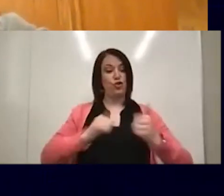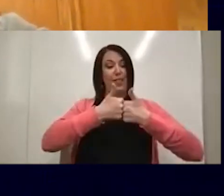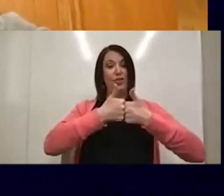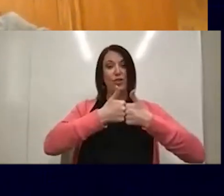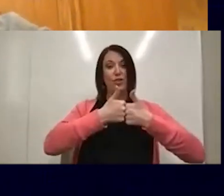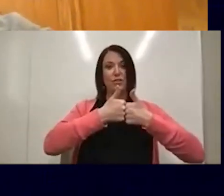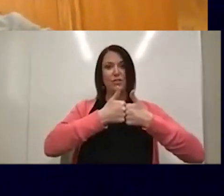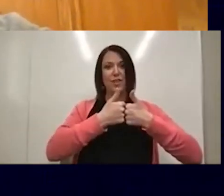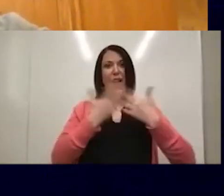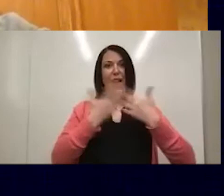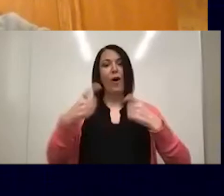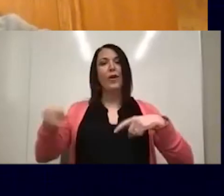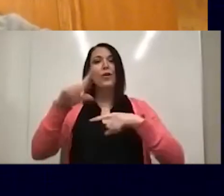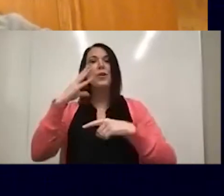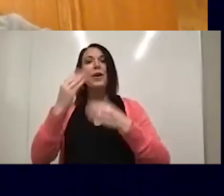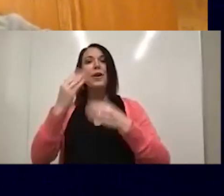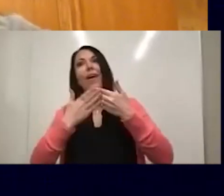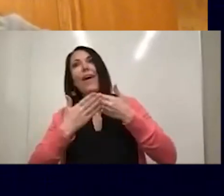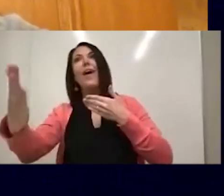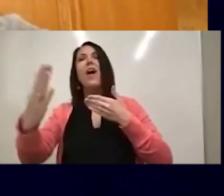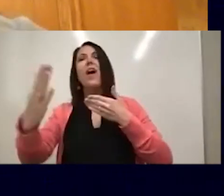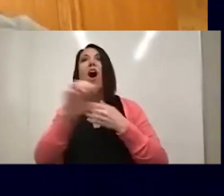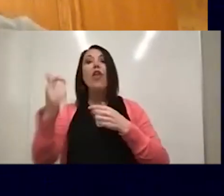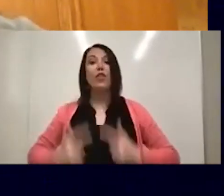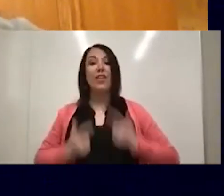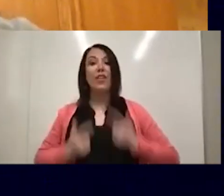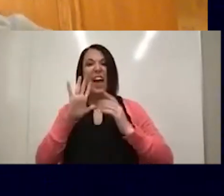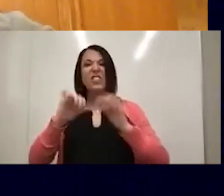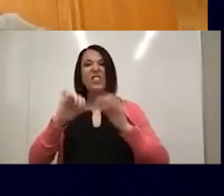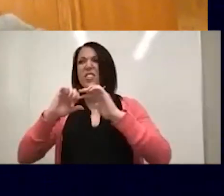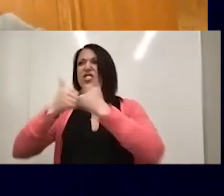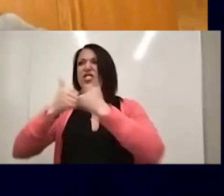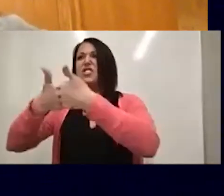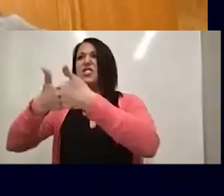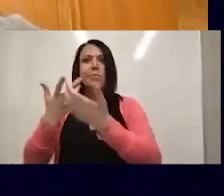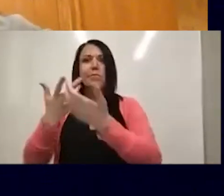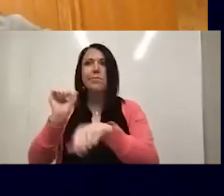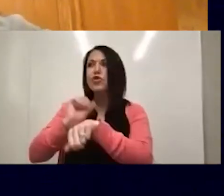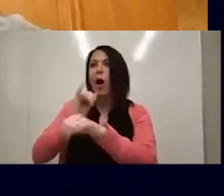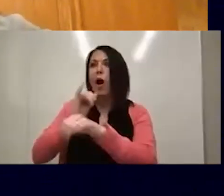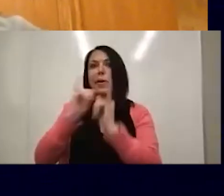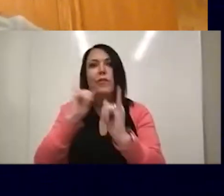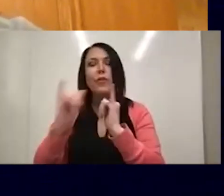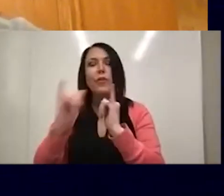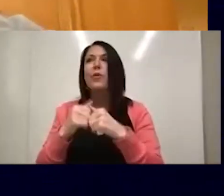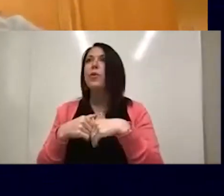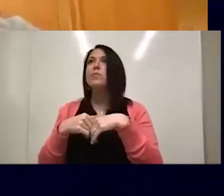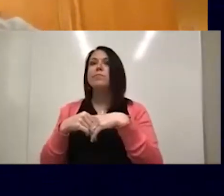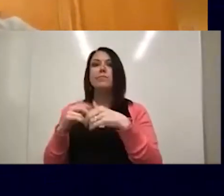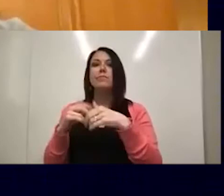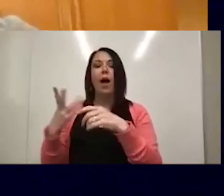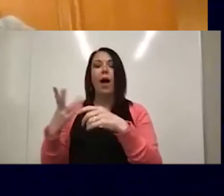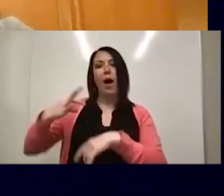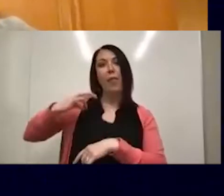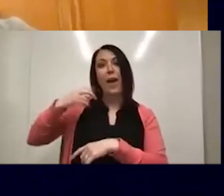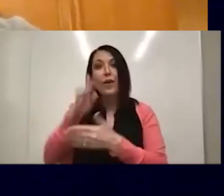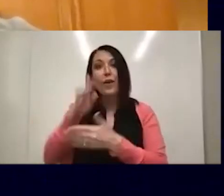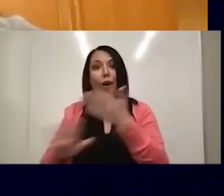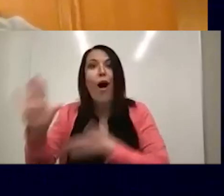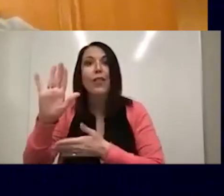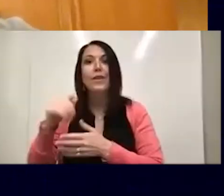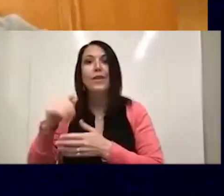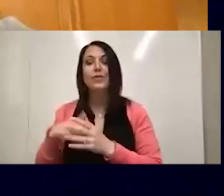the 70-48. Yeah. You know, whether that's a job interview, whether that's like applying for college, whether it's